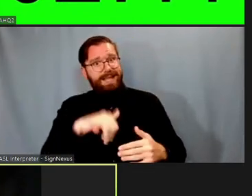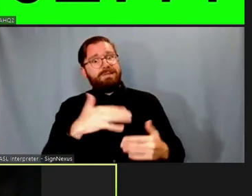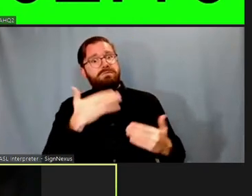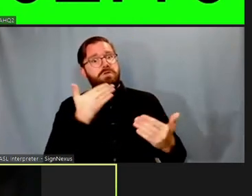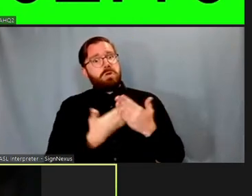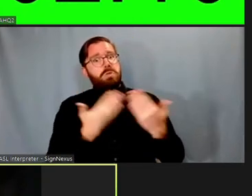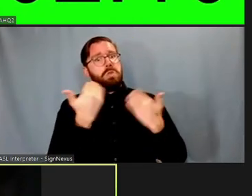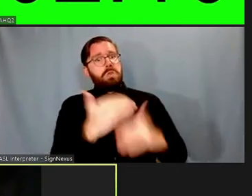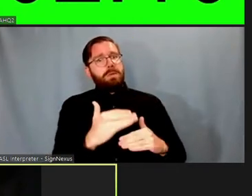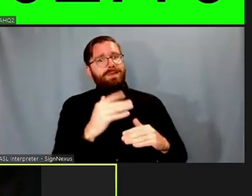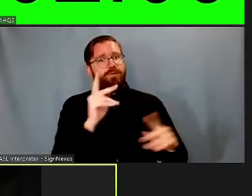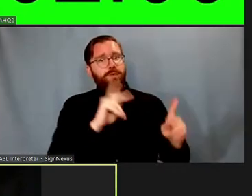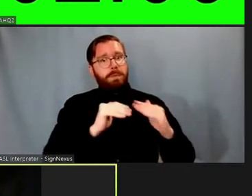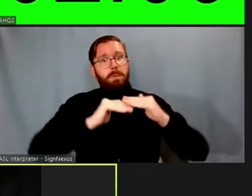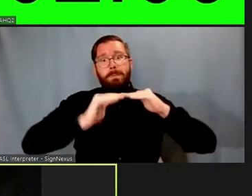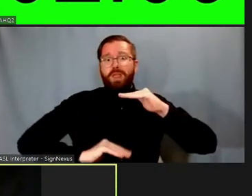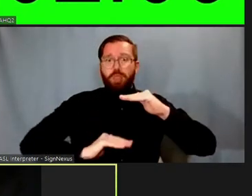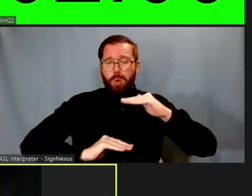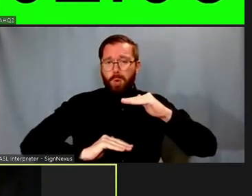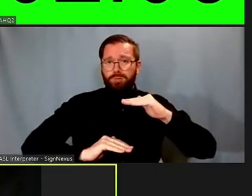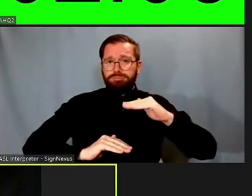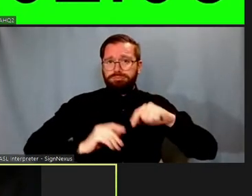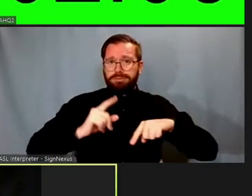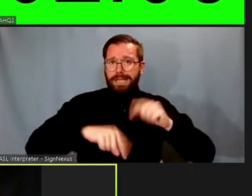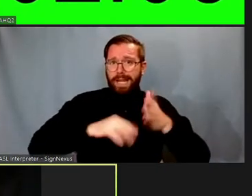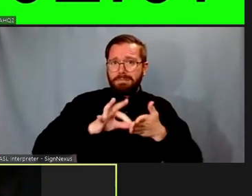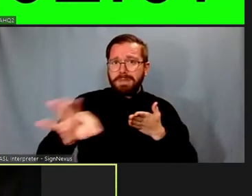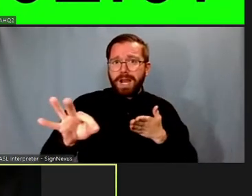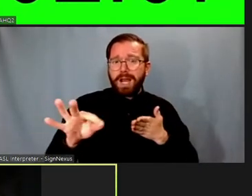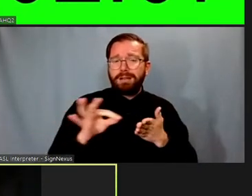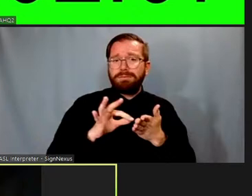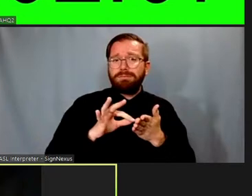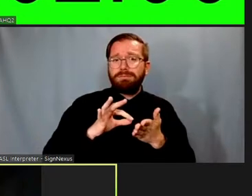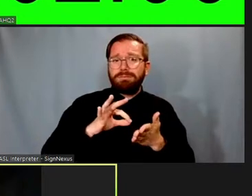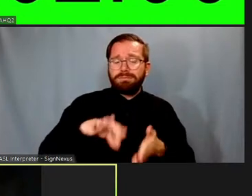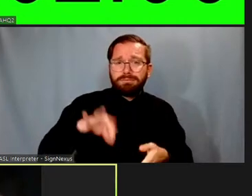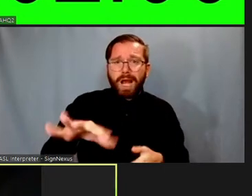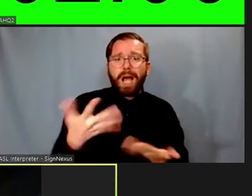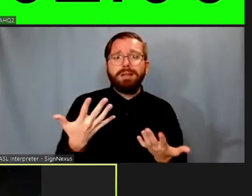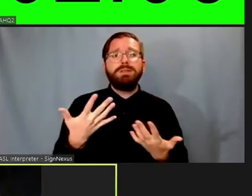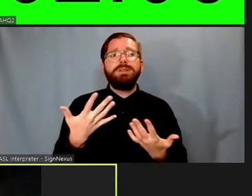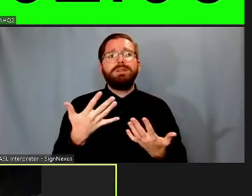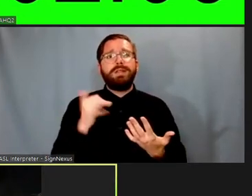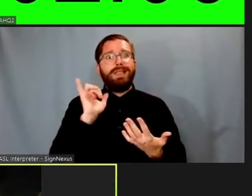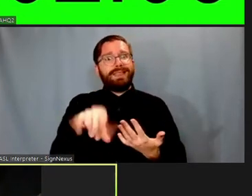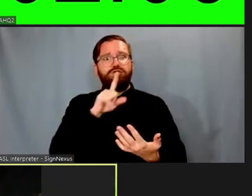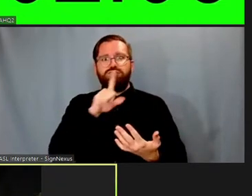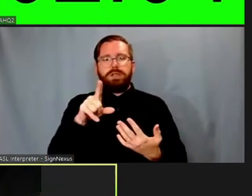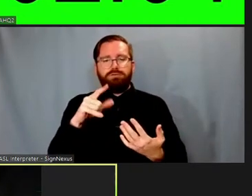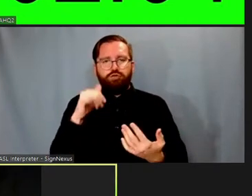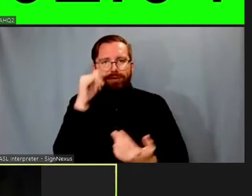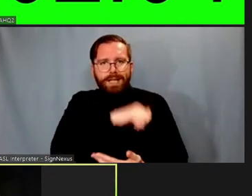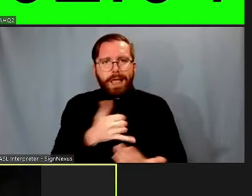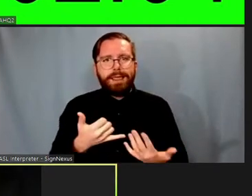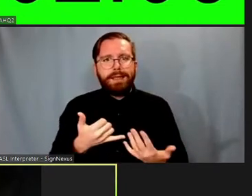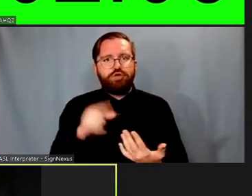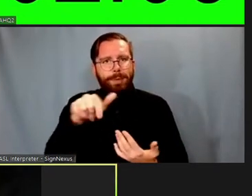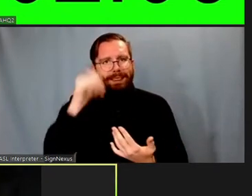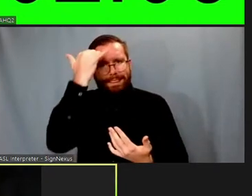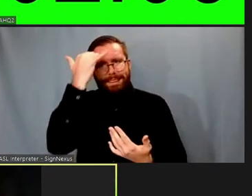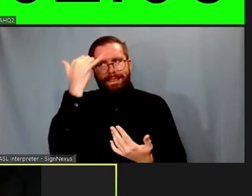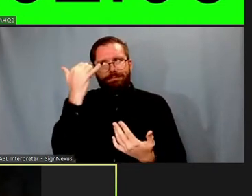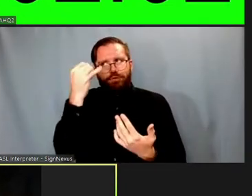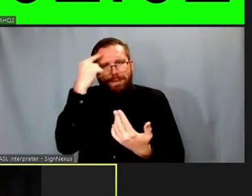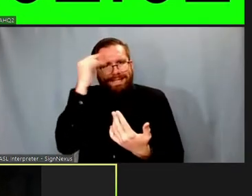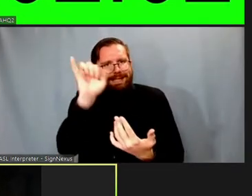sixty thousand dollars is nothing especially if it's a combined house income that's ridiculous for you to think that this is okay and